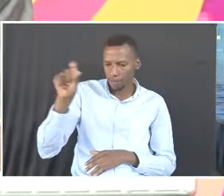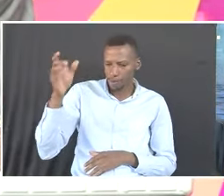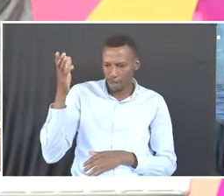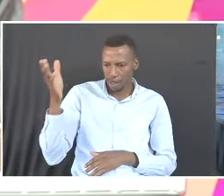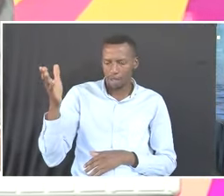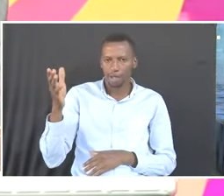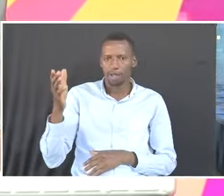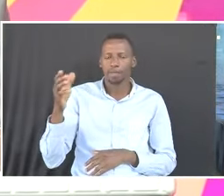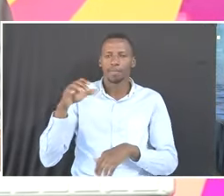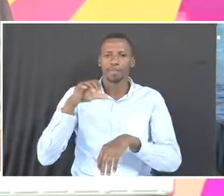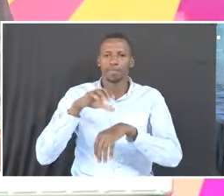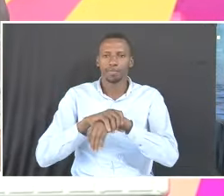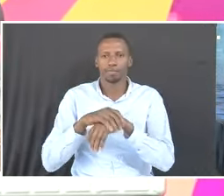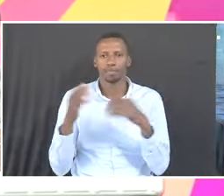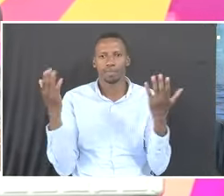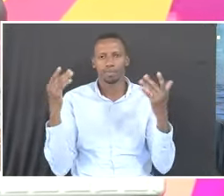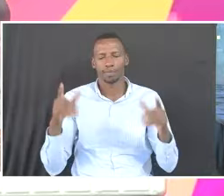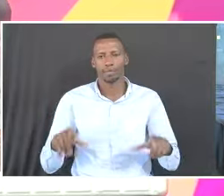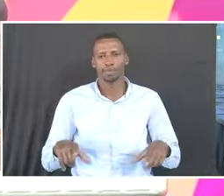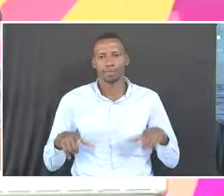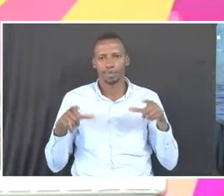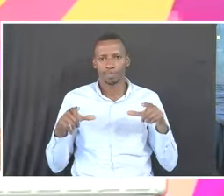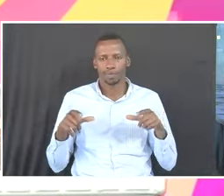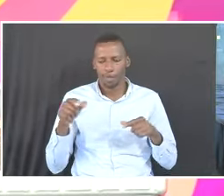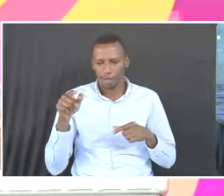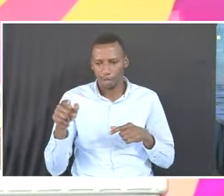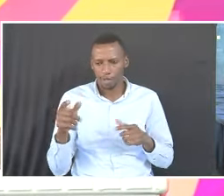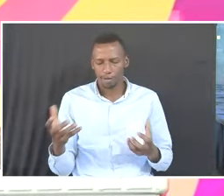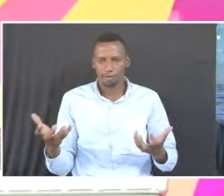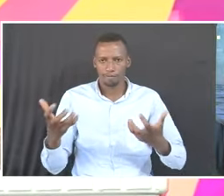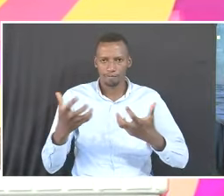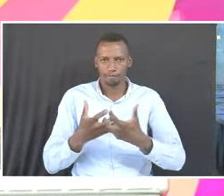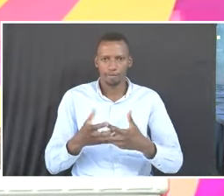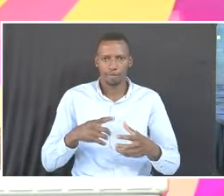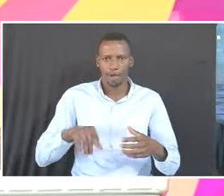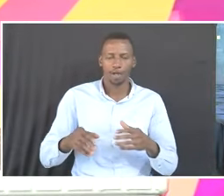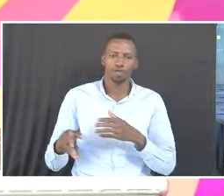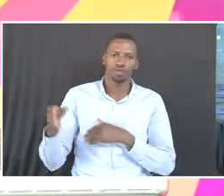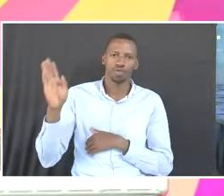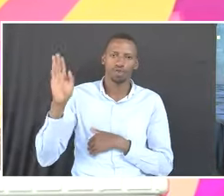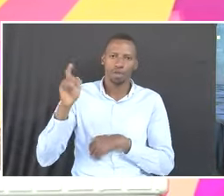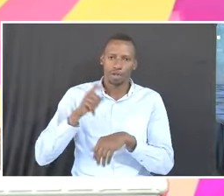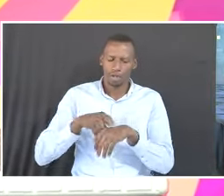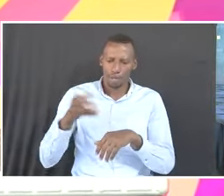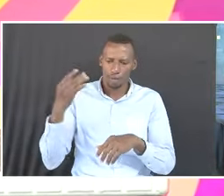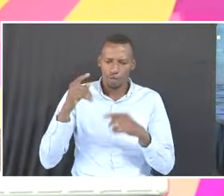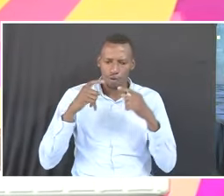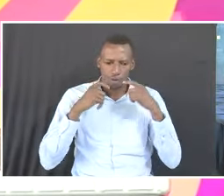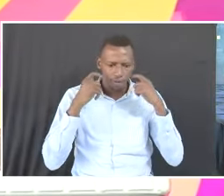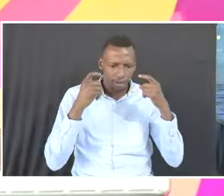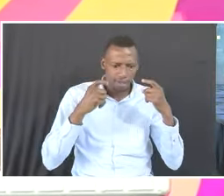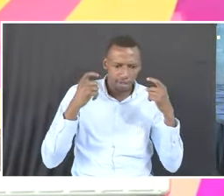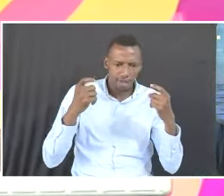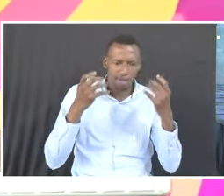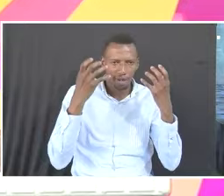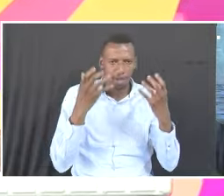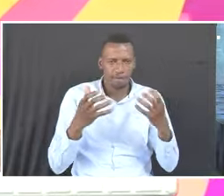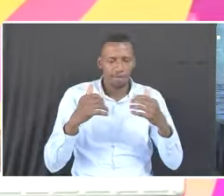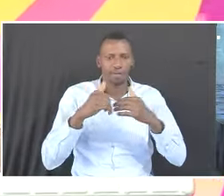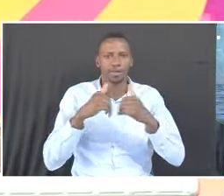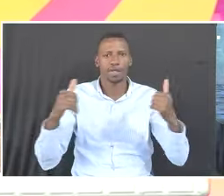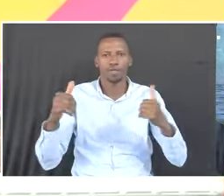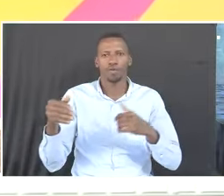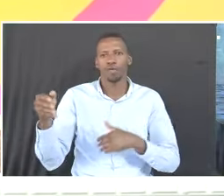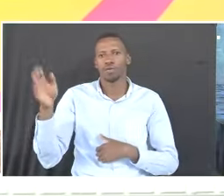Mount Calvary has reconciled us to God. When sin came in, we were alienated from God. But